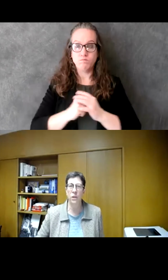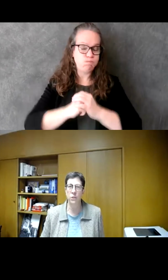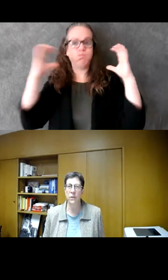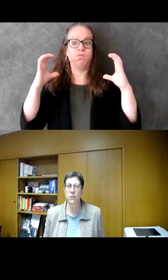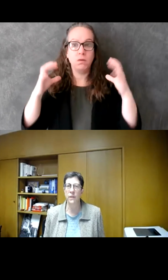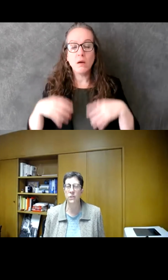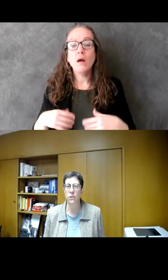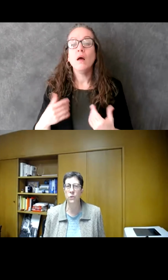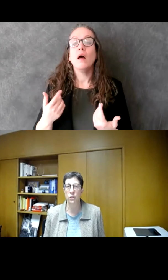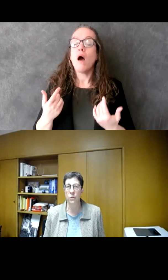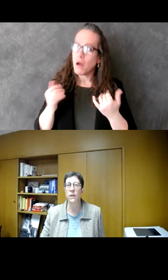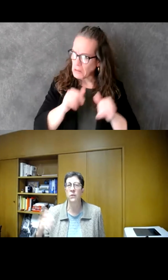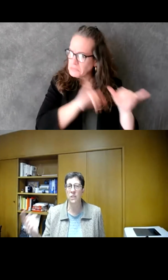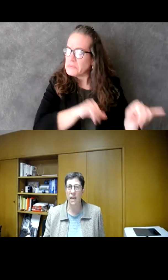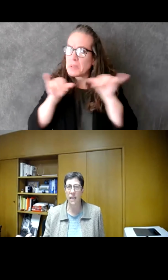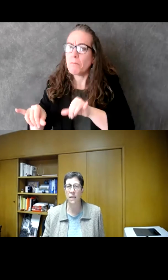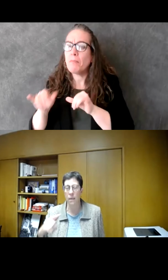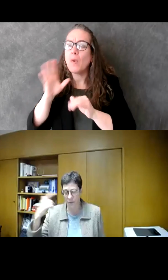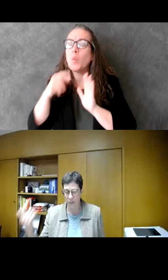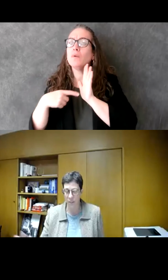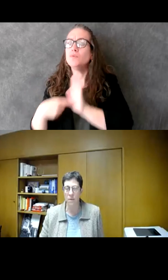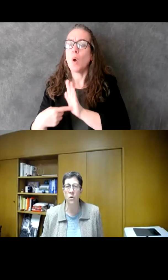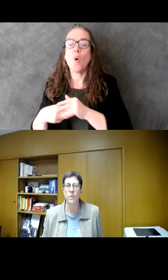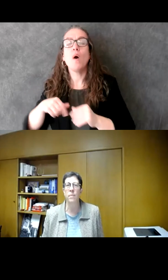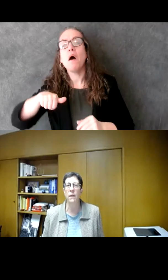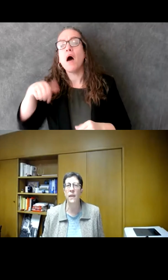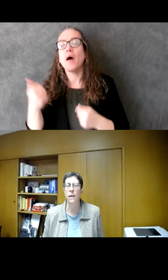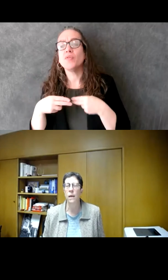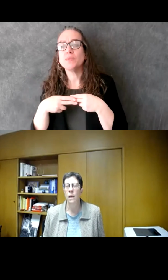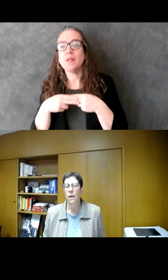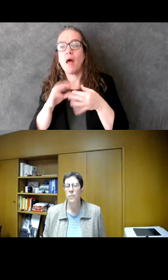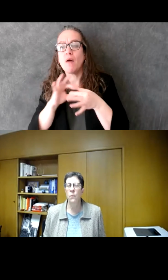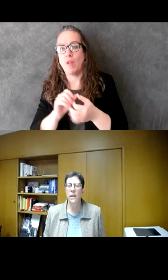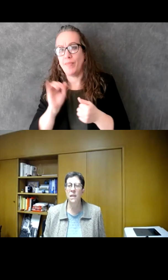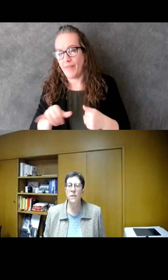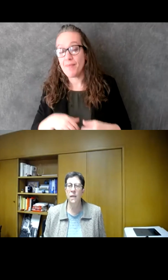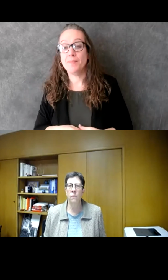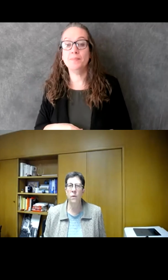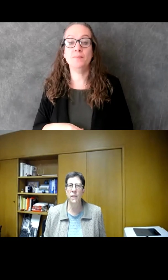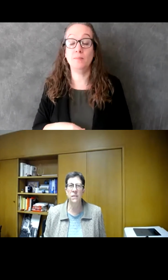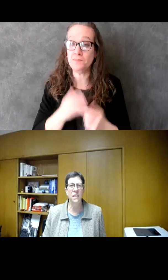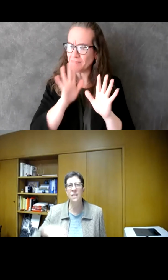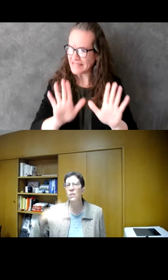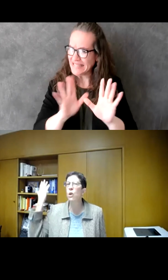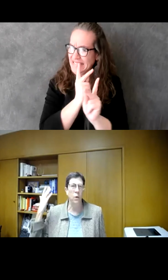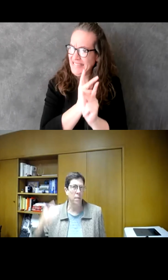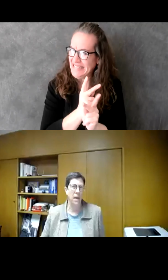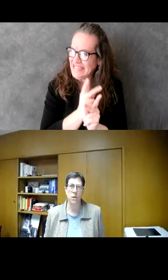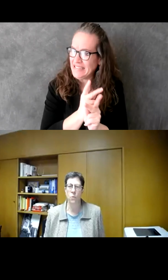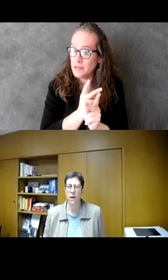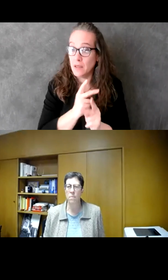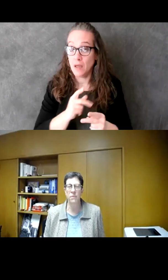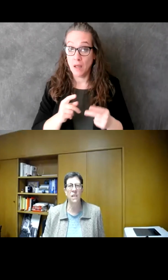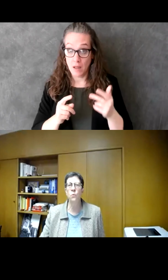tissue pressure injury. I'll show you another slide just in a moment about that. But I want you to be careful because these things don't come